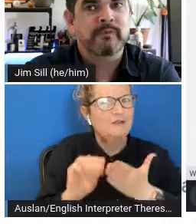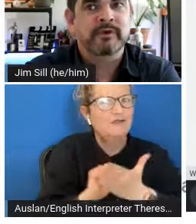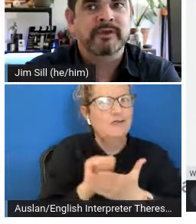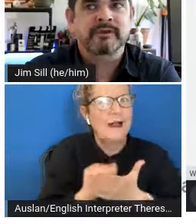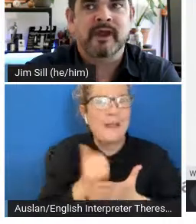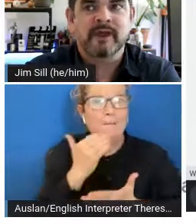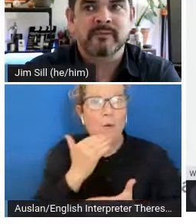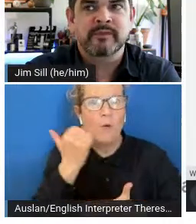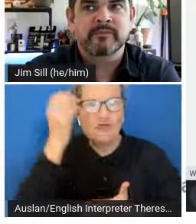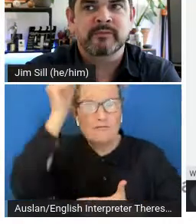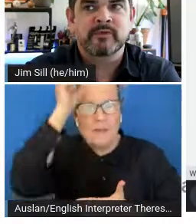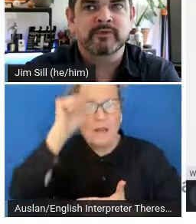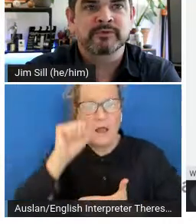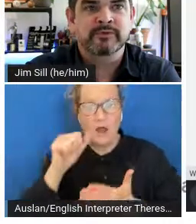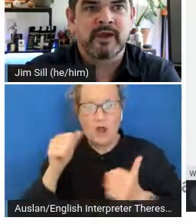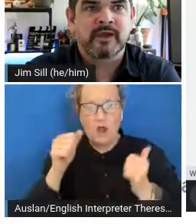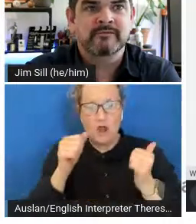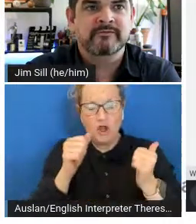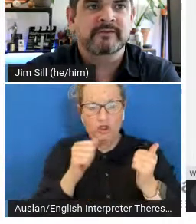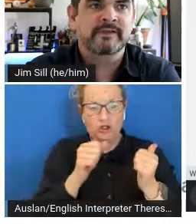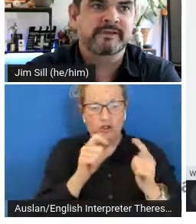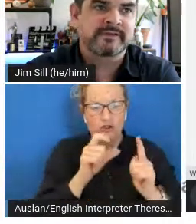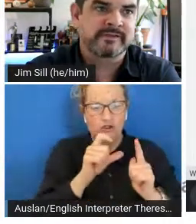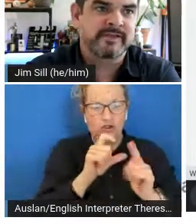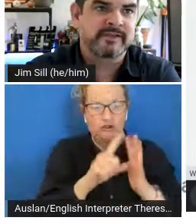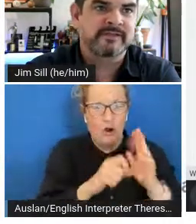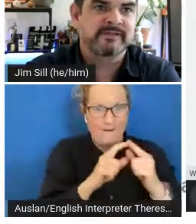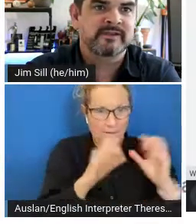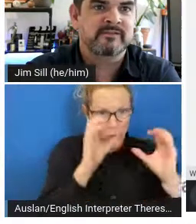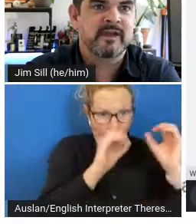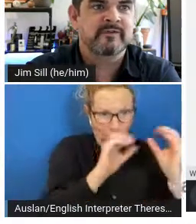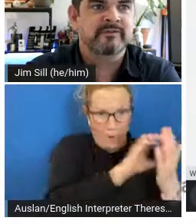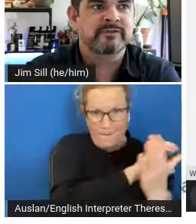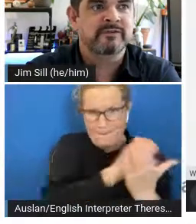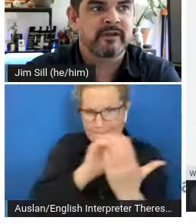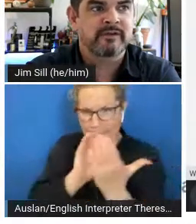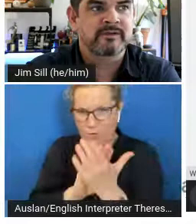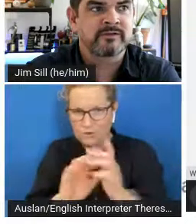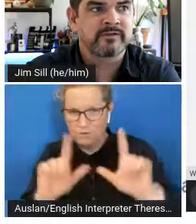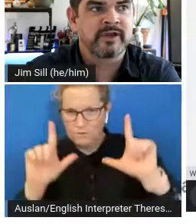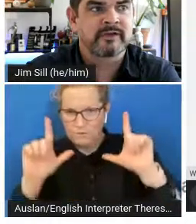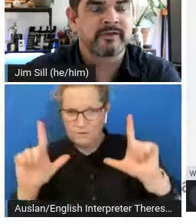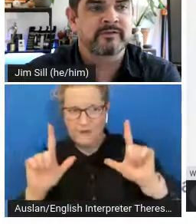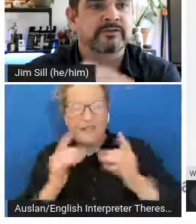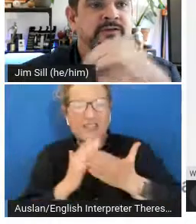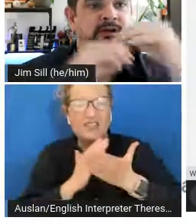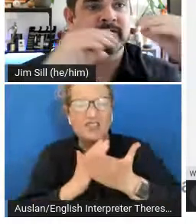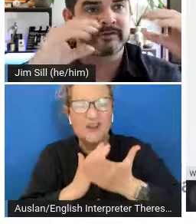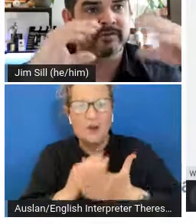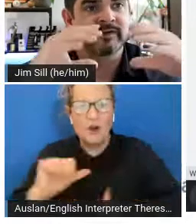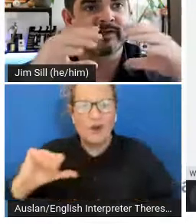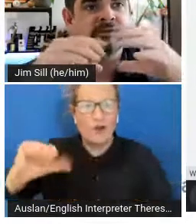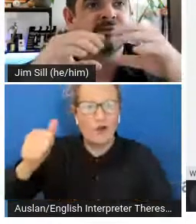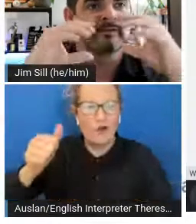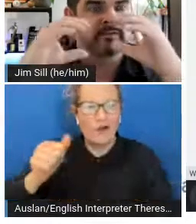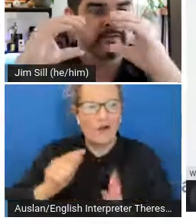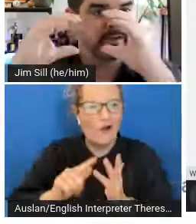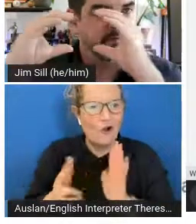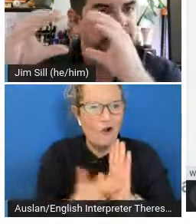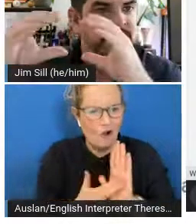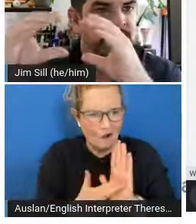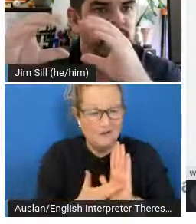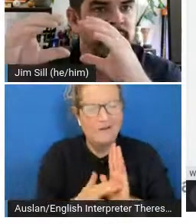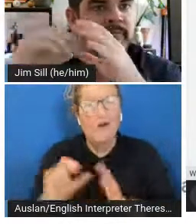when you're putting a document from Google Drive into Sites that you have the sharing turned on, either to share internally with